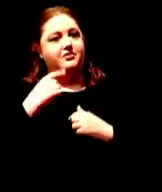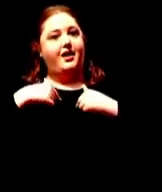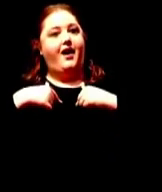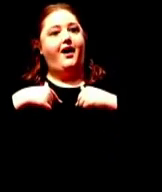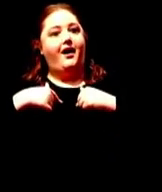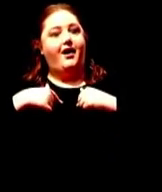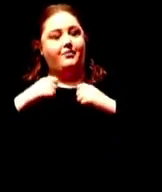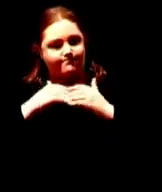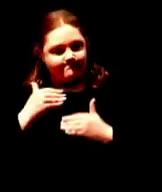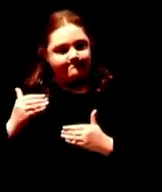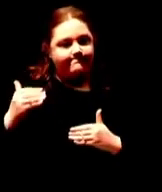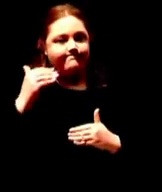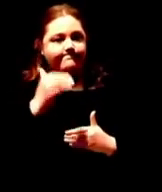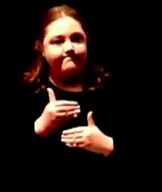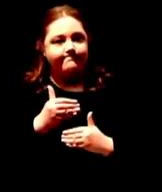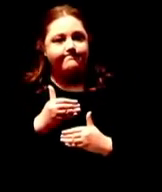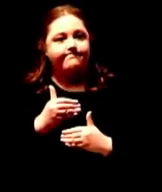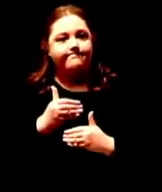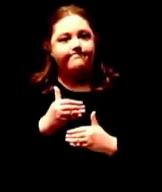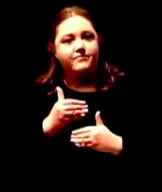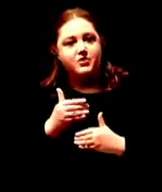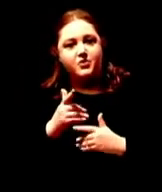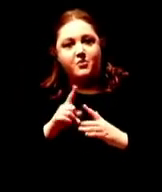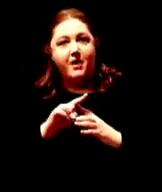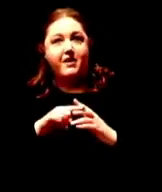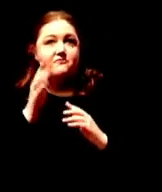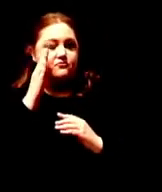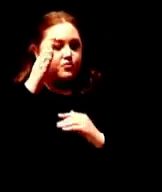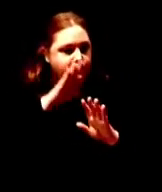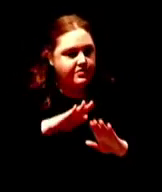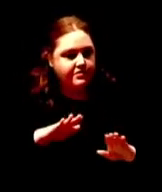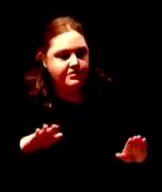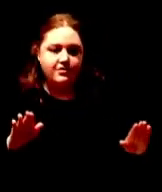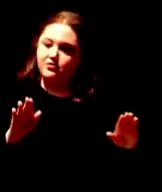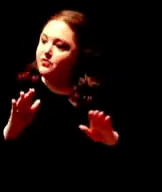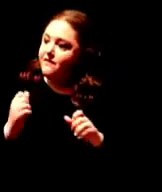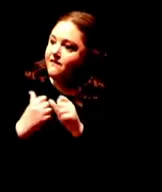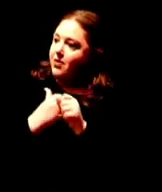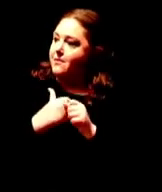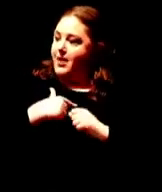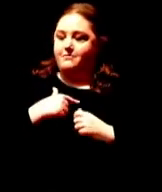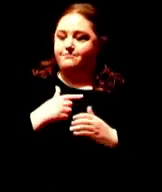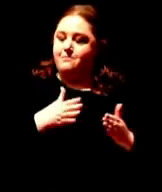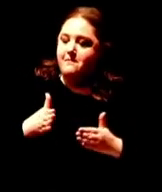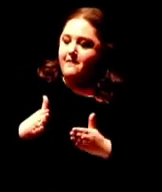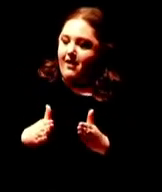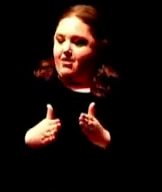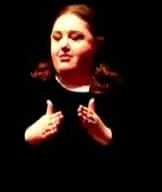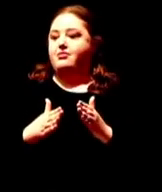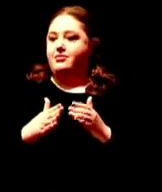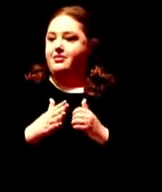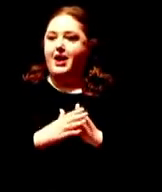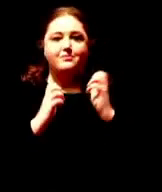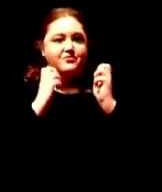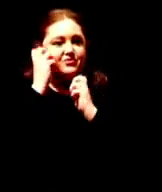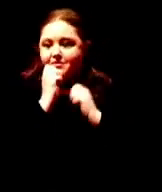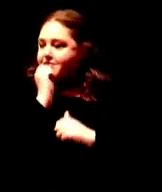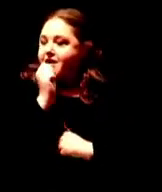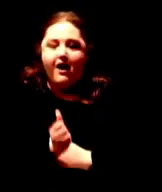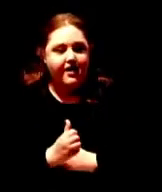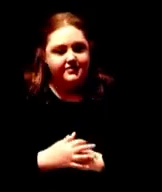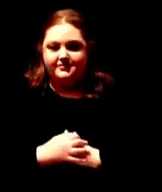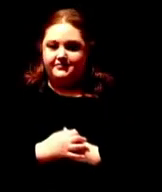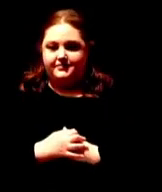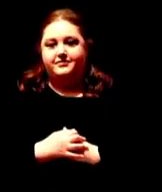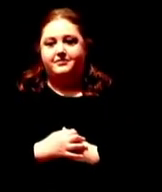taking the first step, carving the way for my future children to follow. And I am no longer ashamed. I